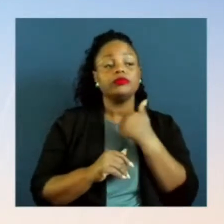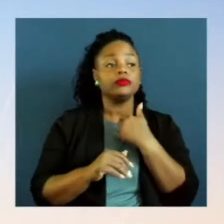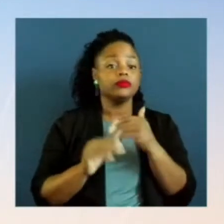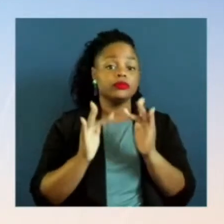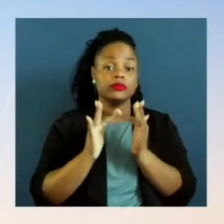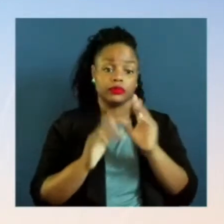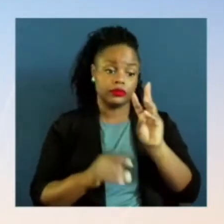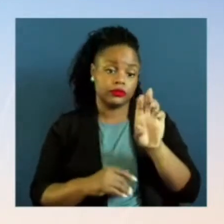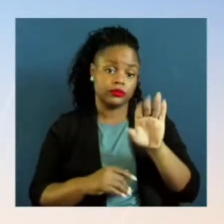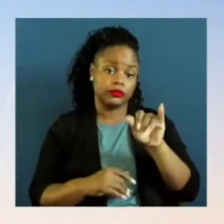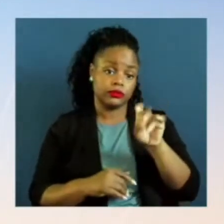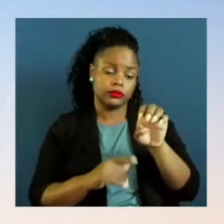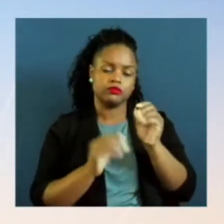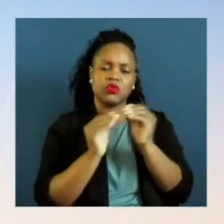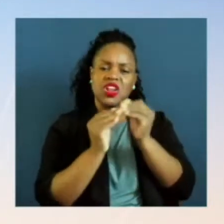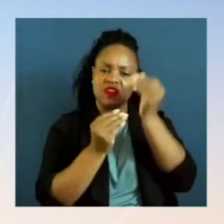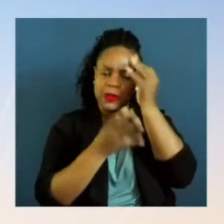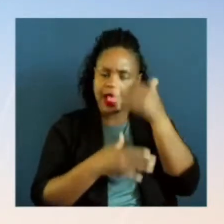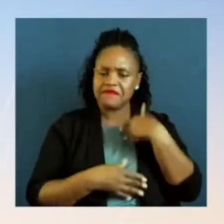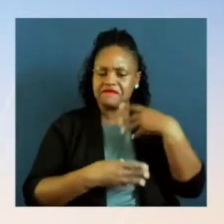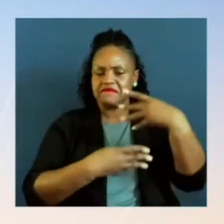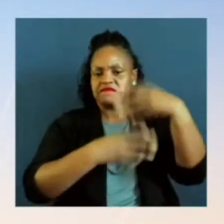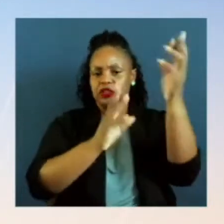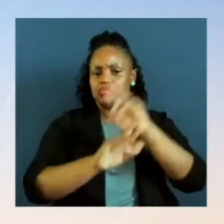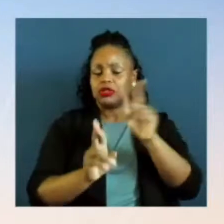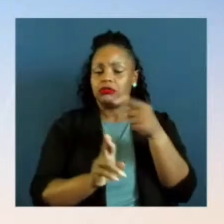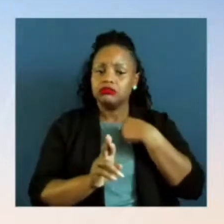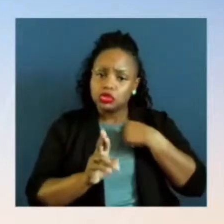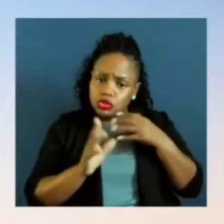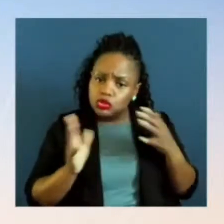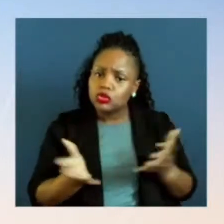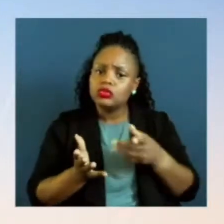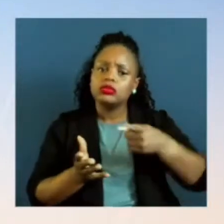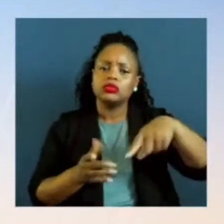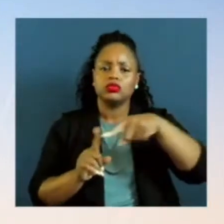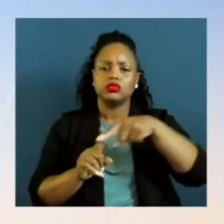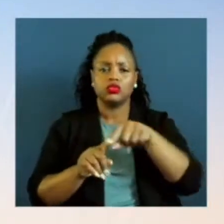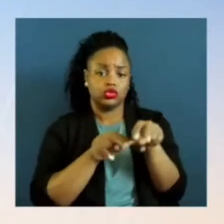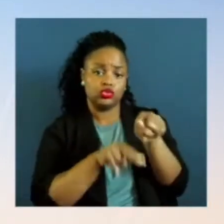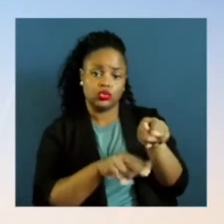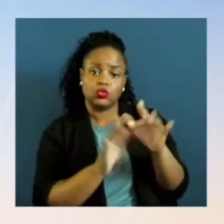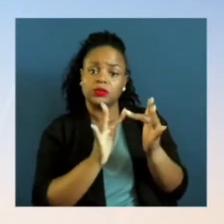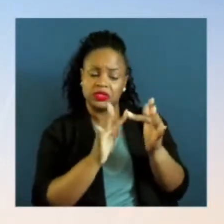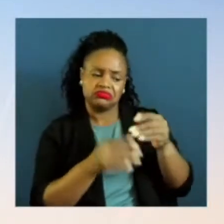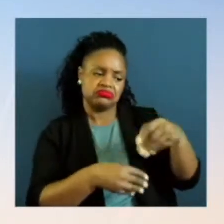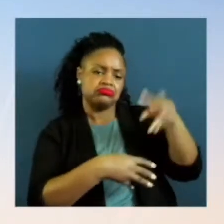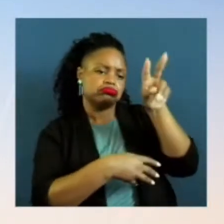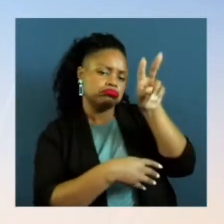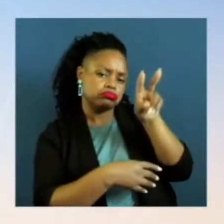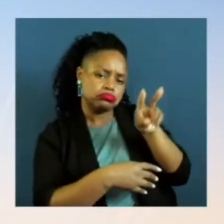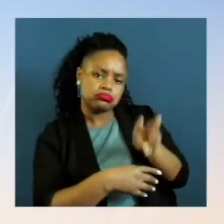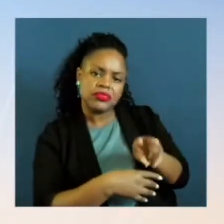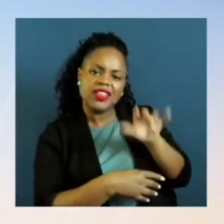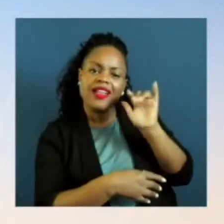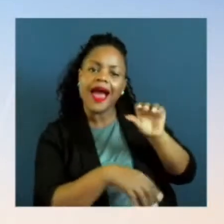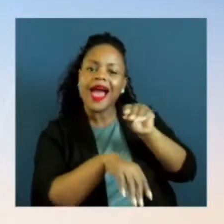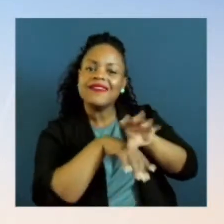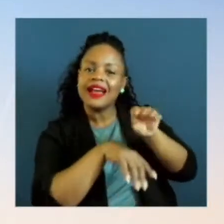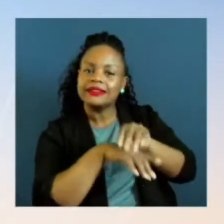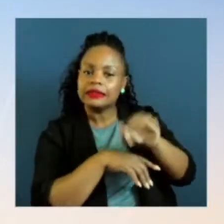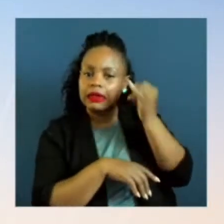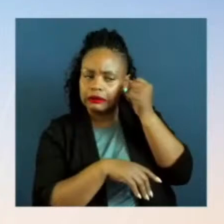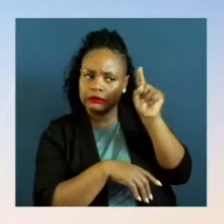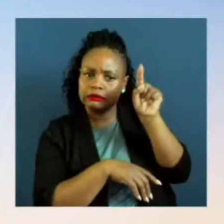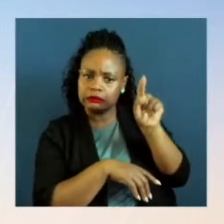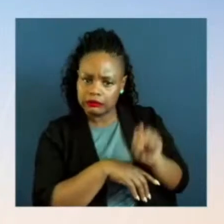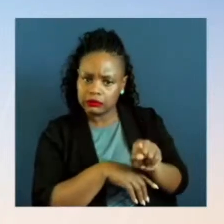stopransomware.gov, and we encourage you to please visit the site, read the advisory, and take those critical steps. Organizations